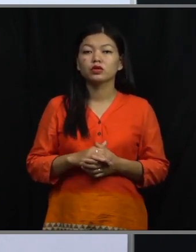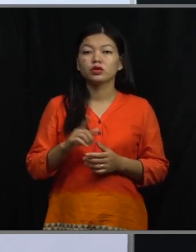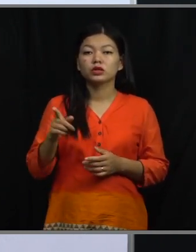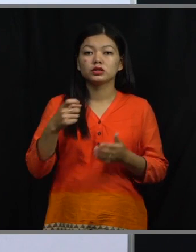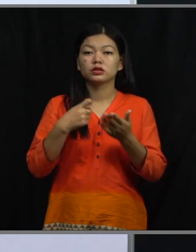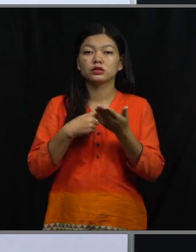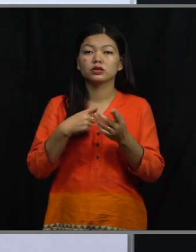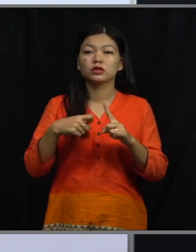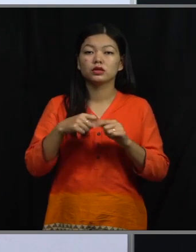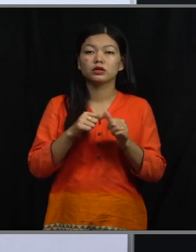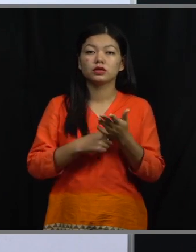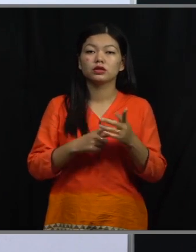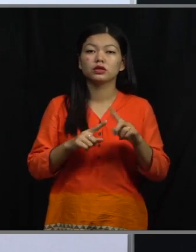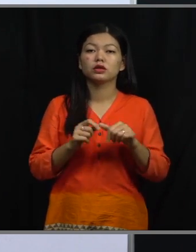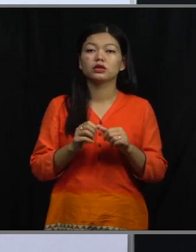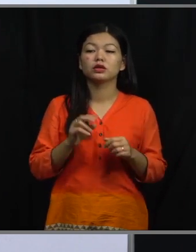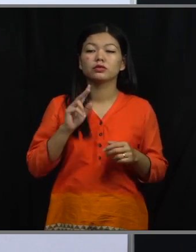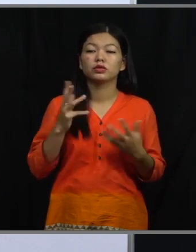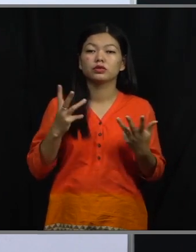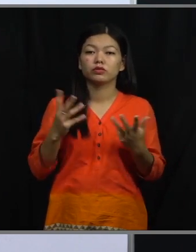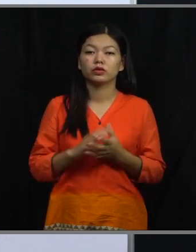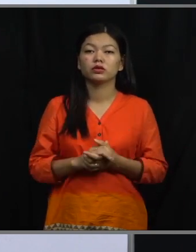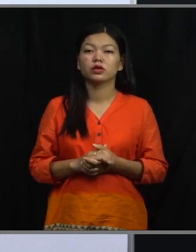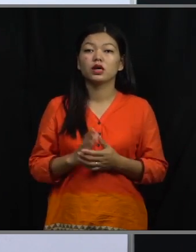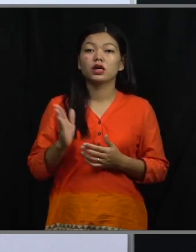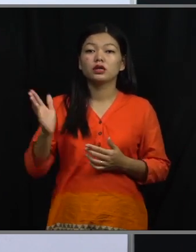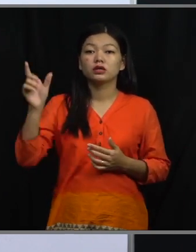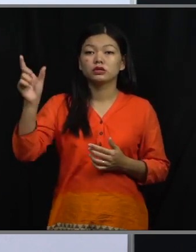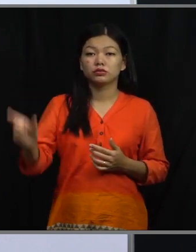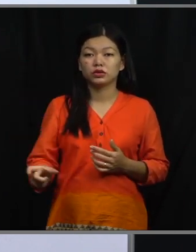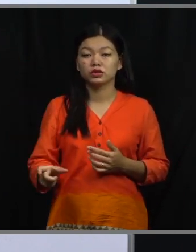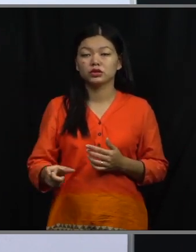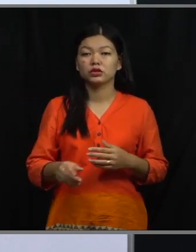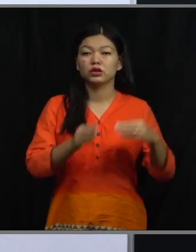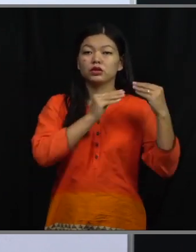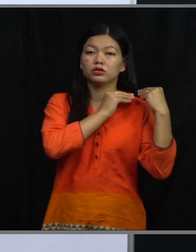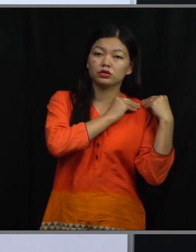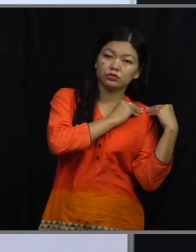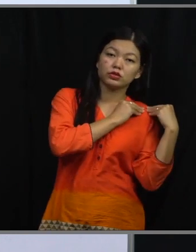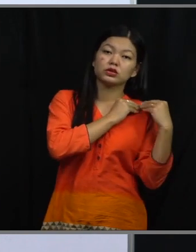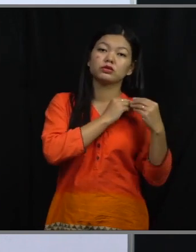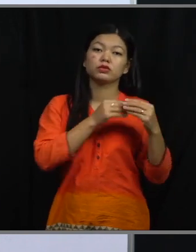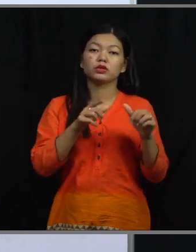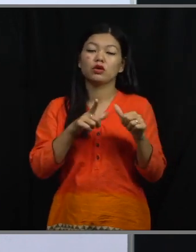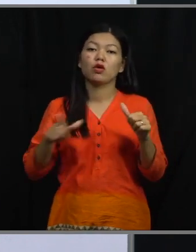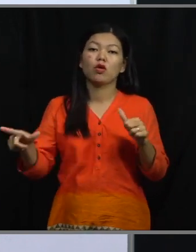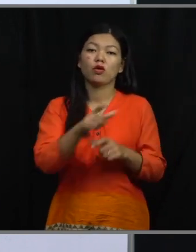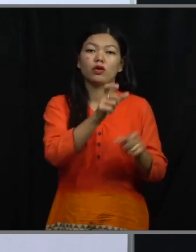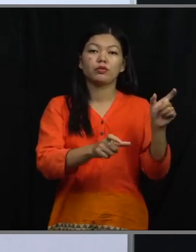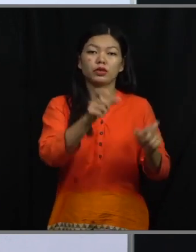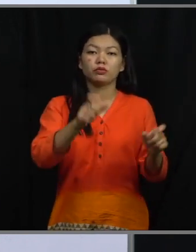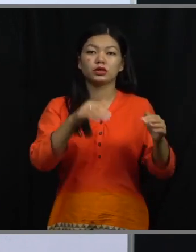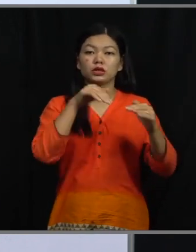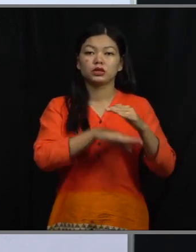the main role that is being given to him? The main role is that, you know, he has the authority in the family, you know, and that is the reason why he